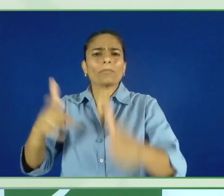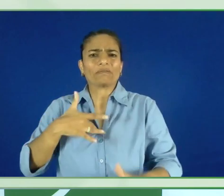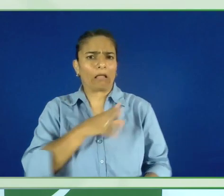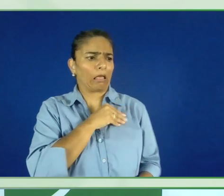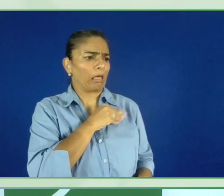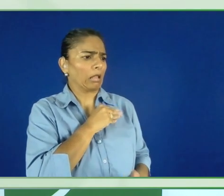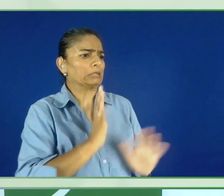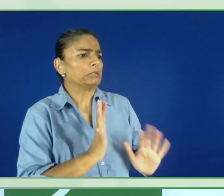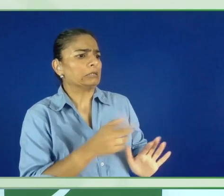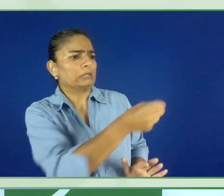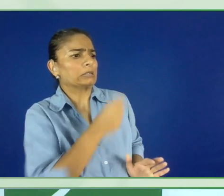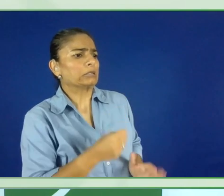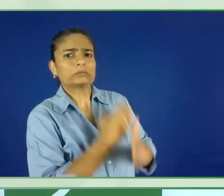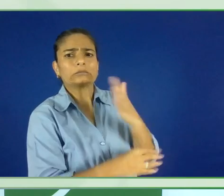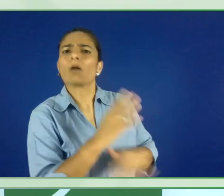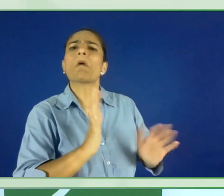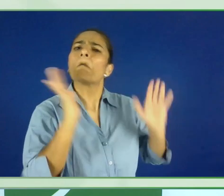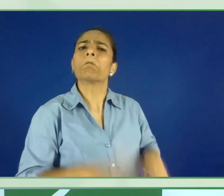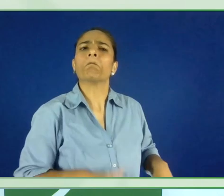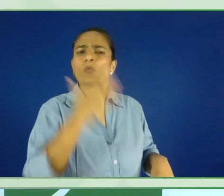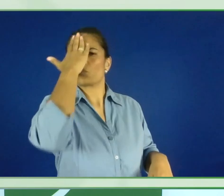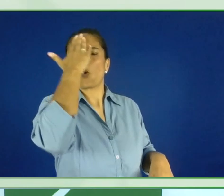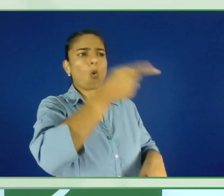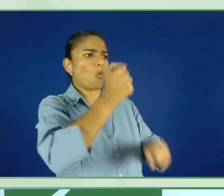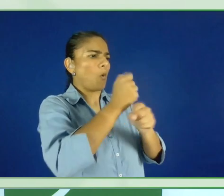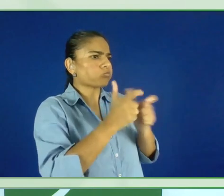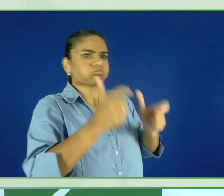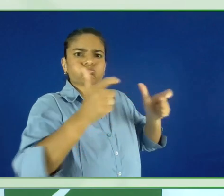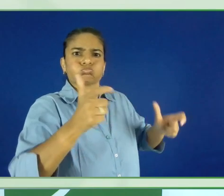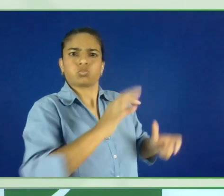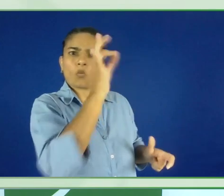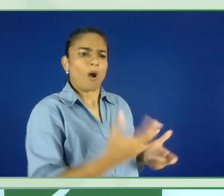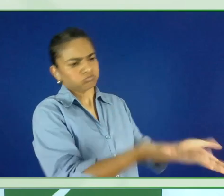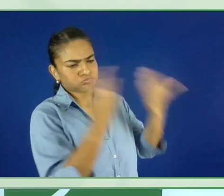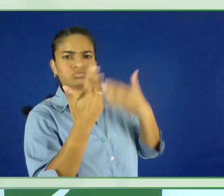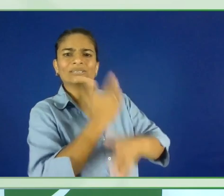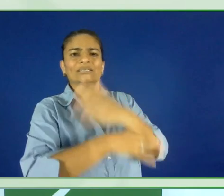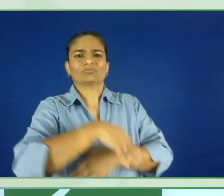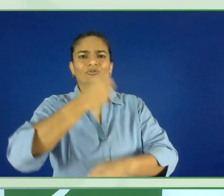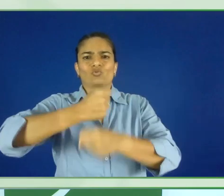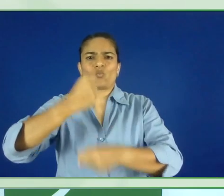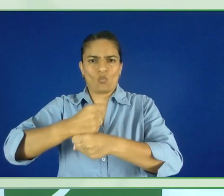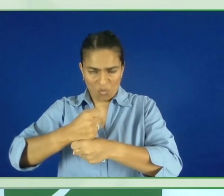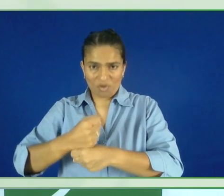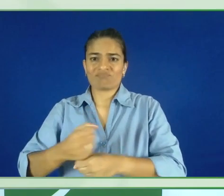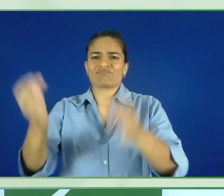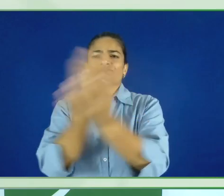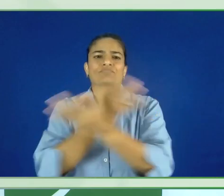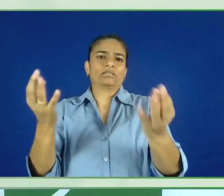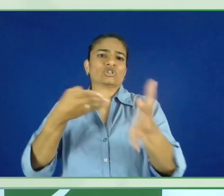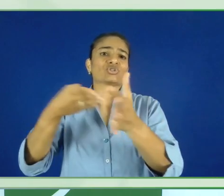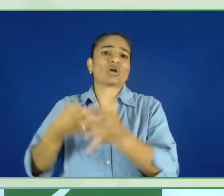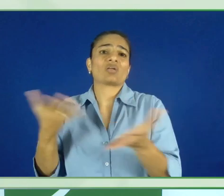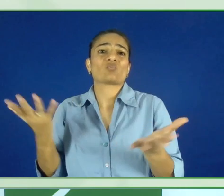to seek for a job. One of the greatest challenges is the inactivity. There are too many people not even looking for a